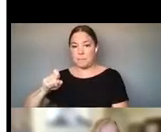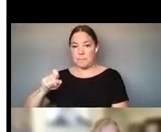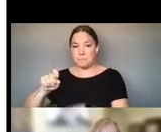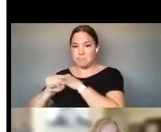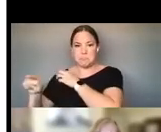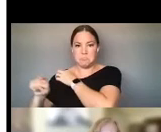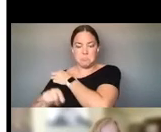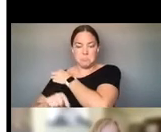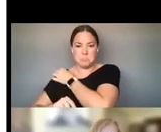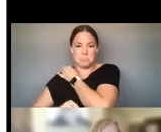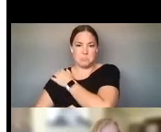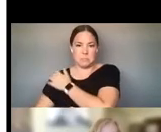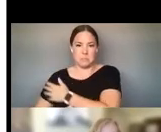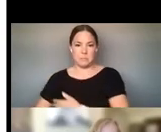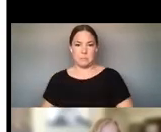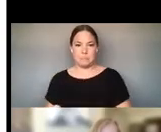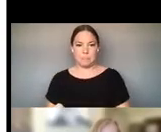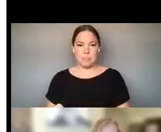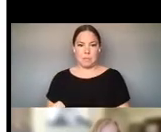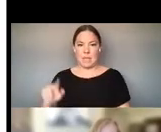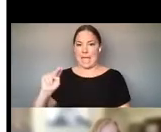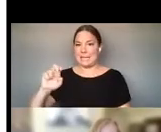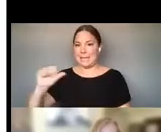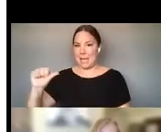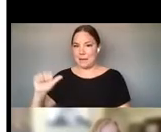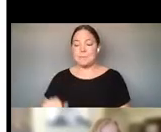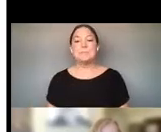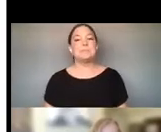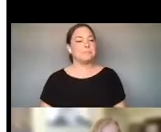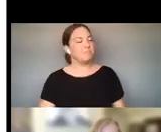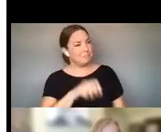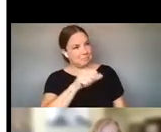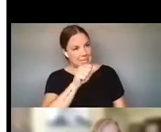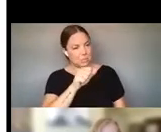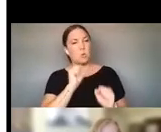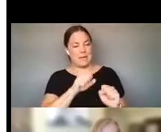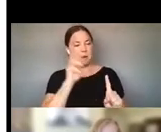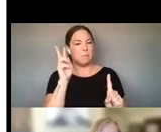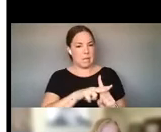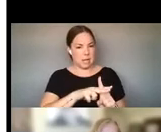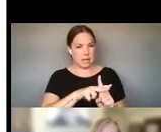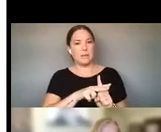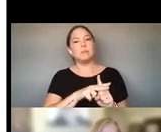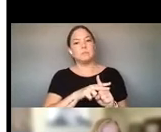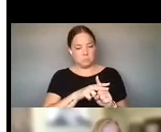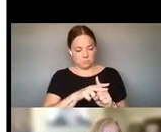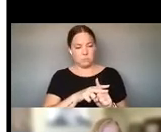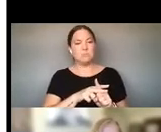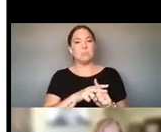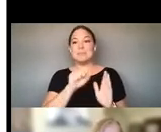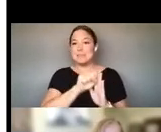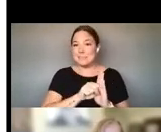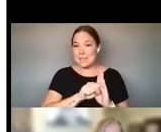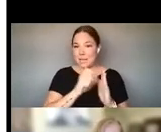That would have the exact same answer. Yes, you can apply. And, you know, we absolutely know that our state arts